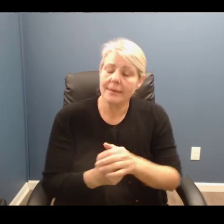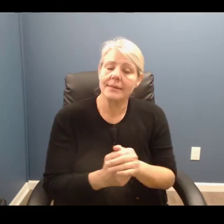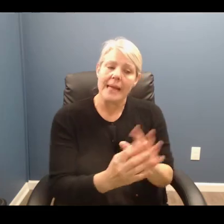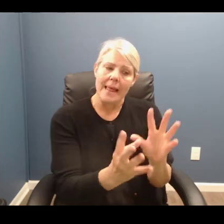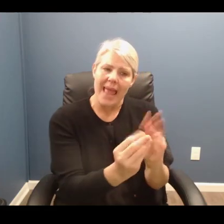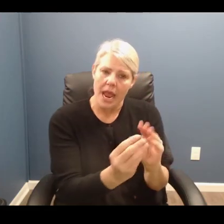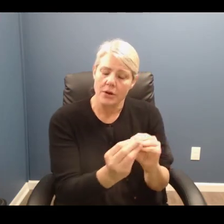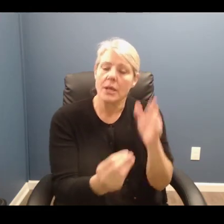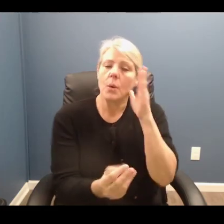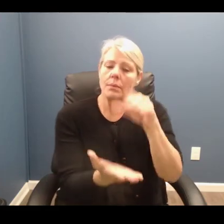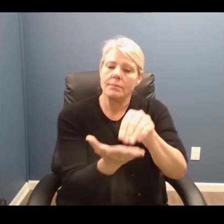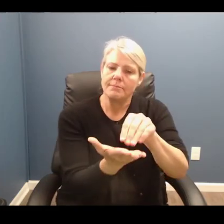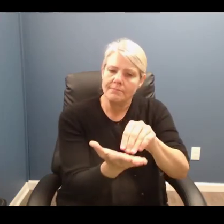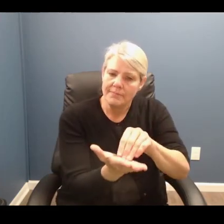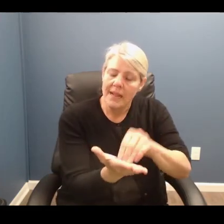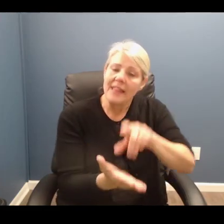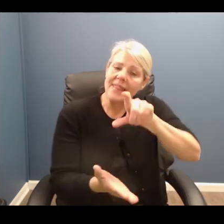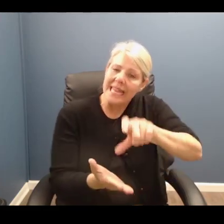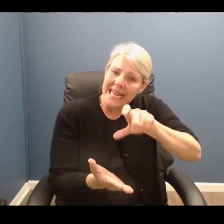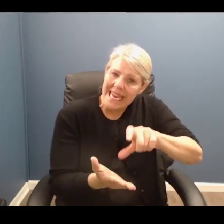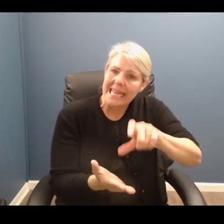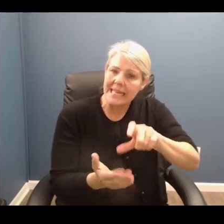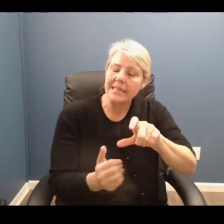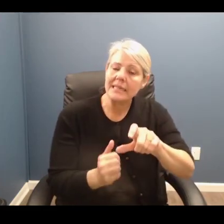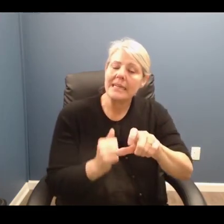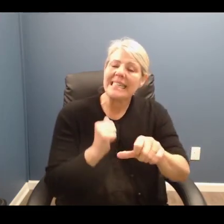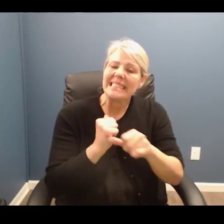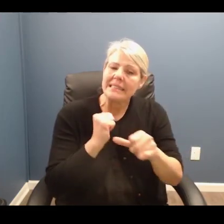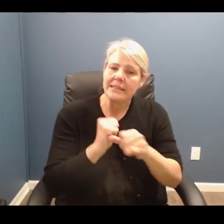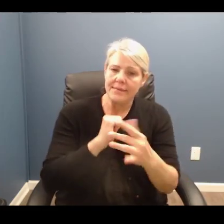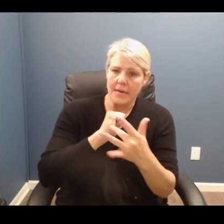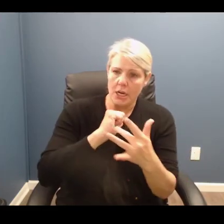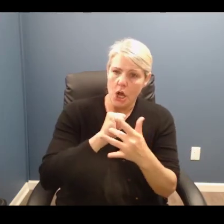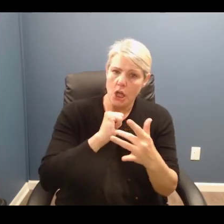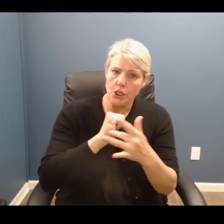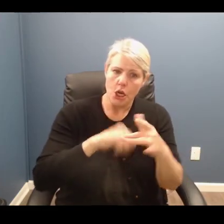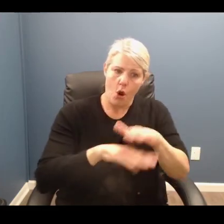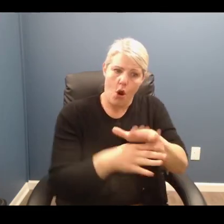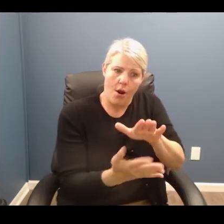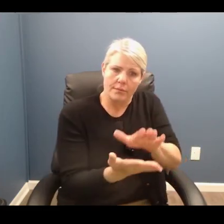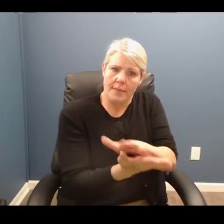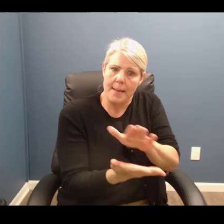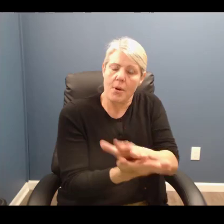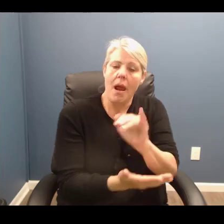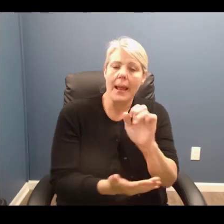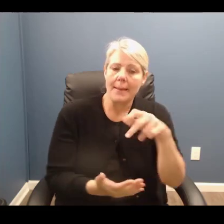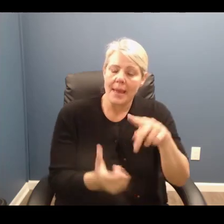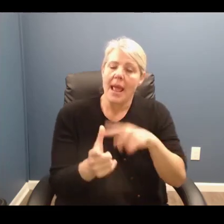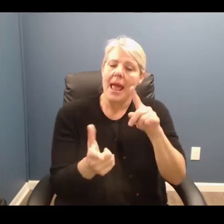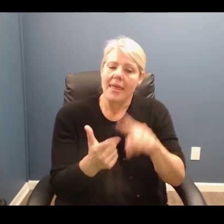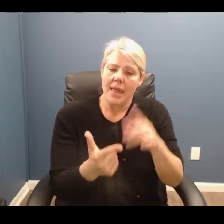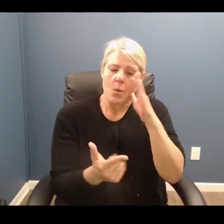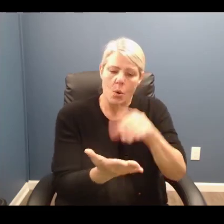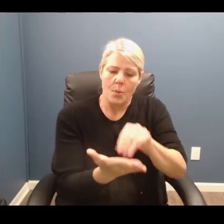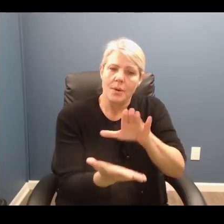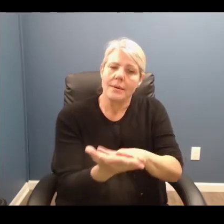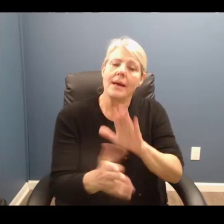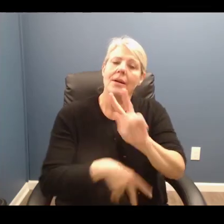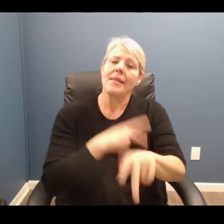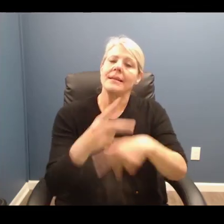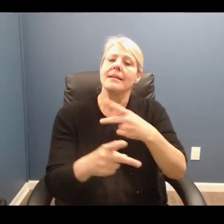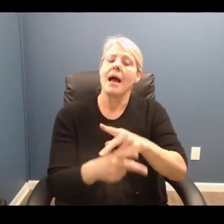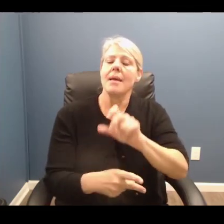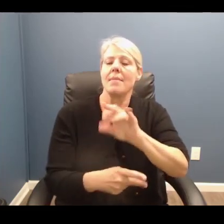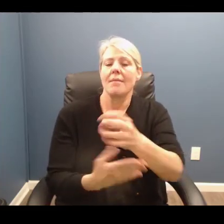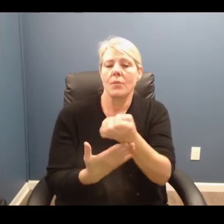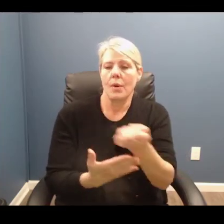ARC documents the needed assistive technology in the IEP and indicates the type in the Statement of Devices and